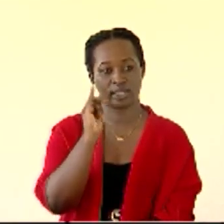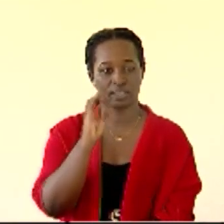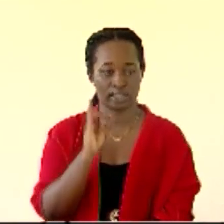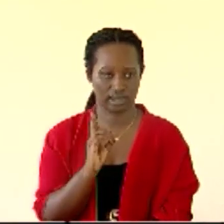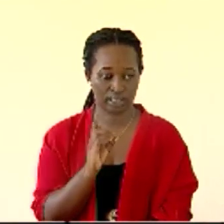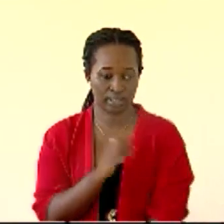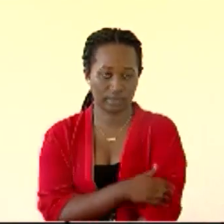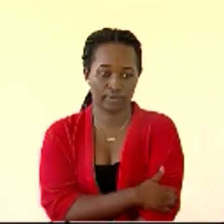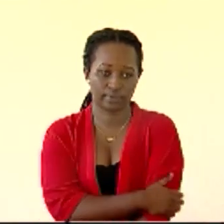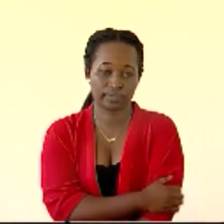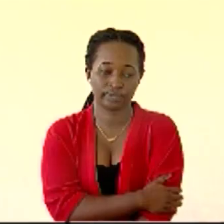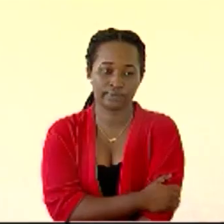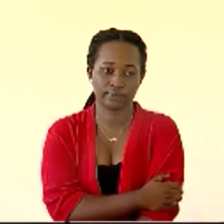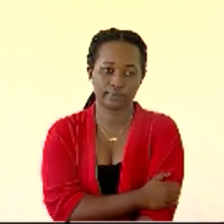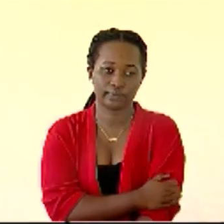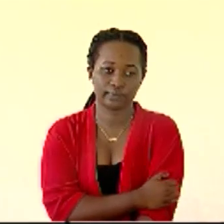acid.